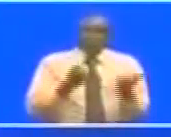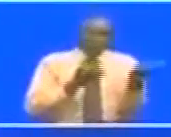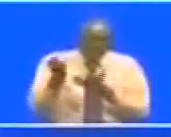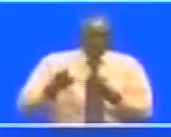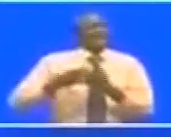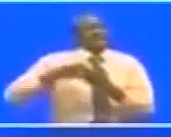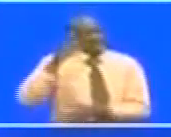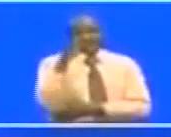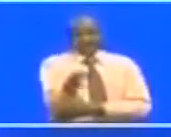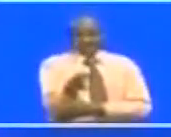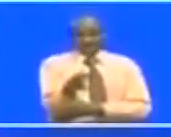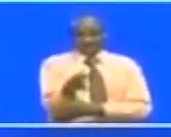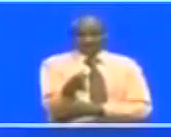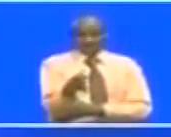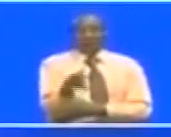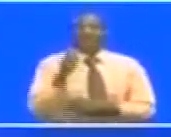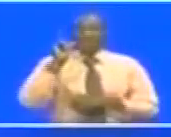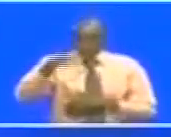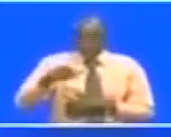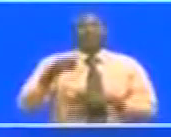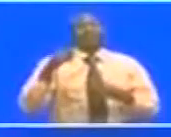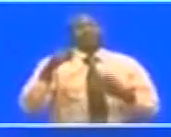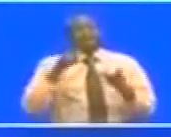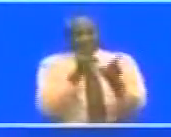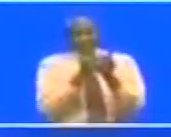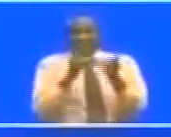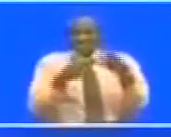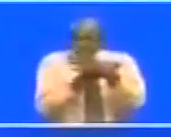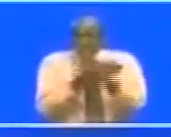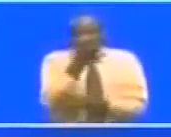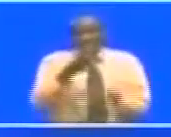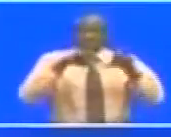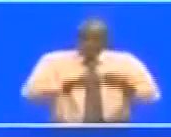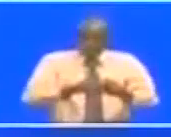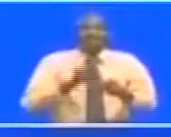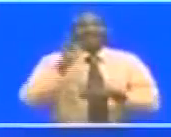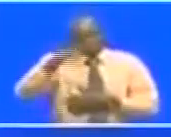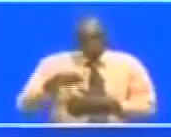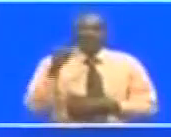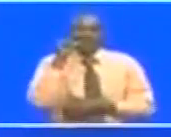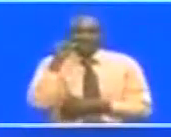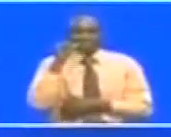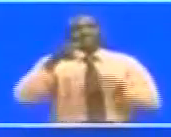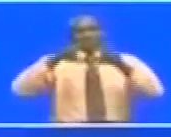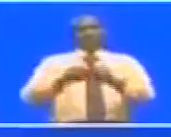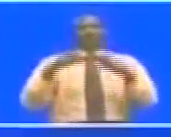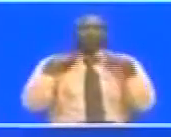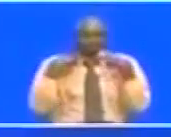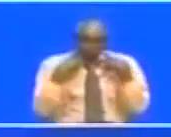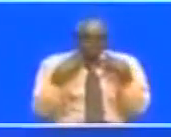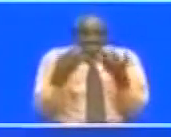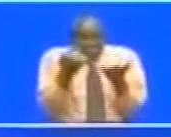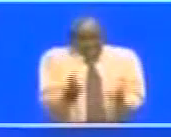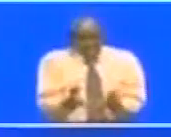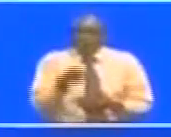and administrative center of the German and later British colonialists. Today, although it is not Tanzania's capital city, it is still the